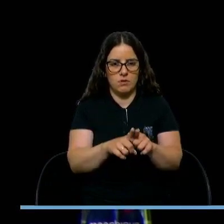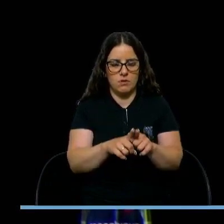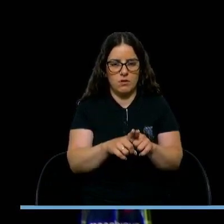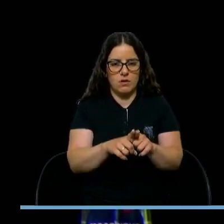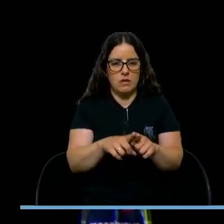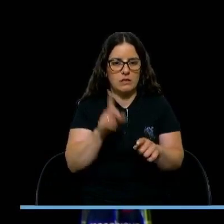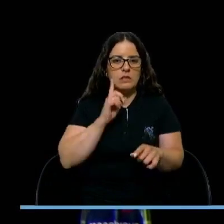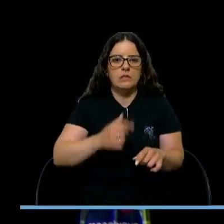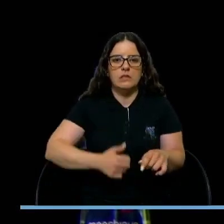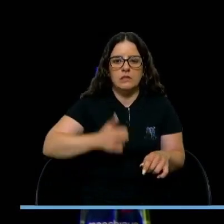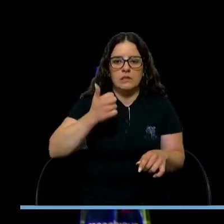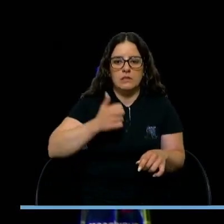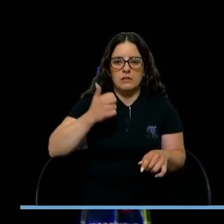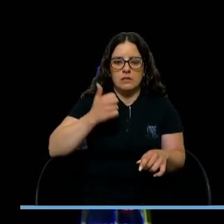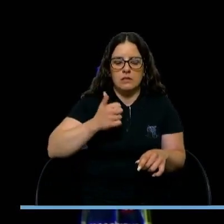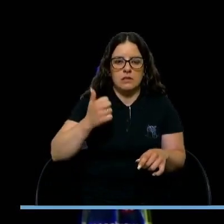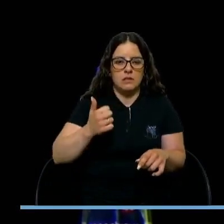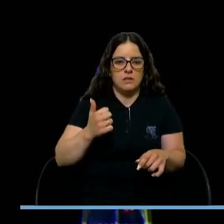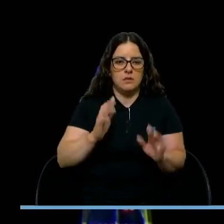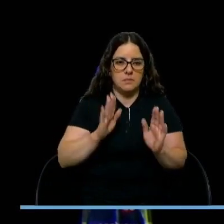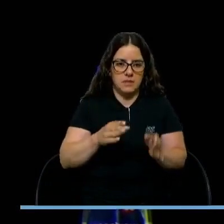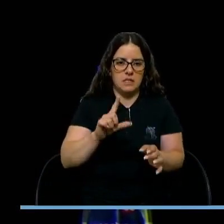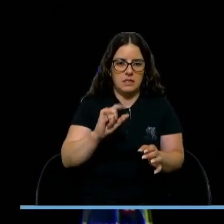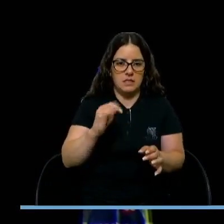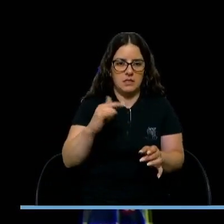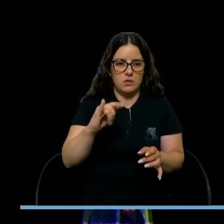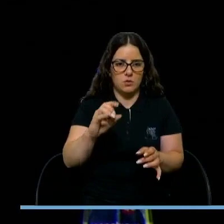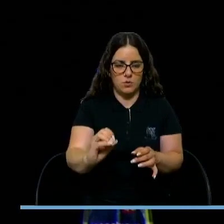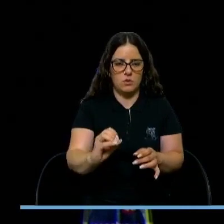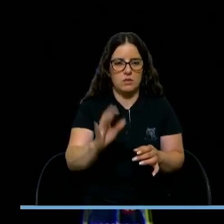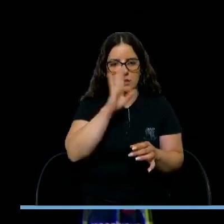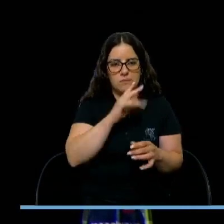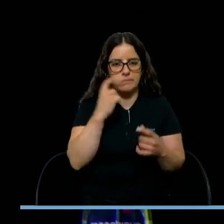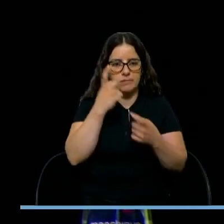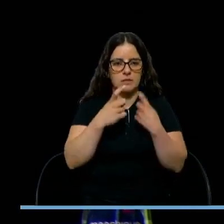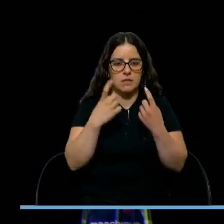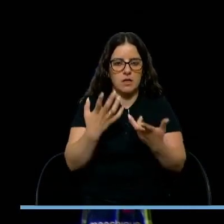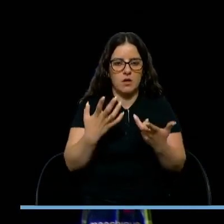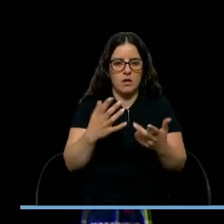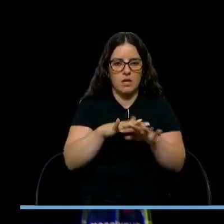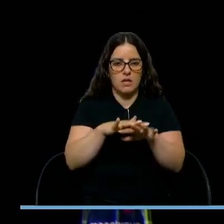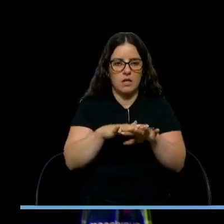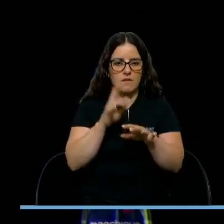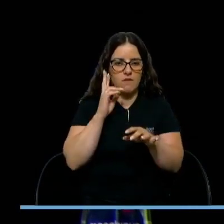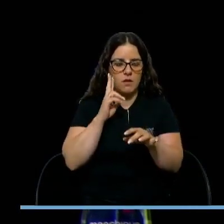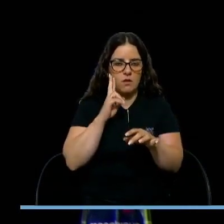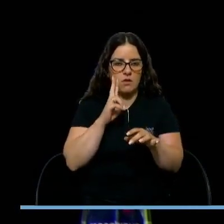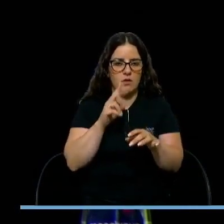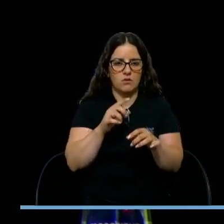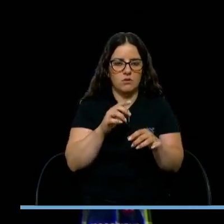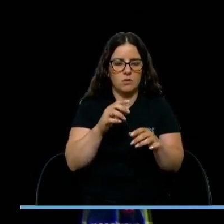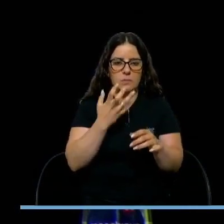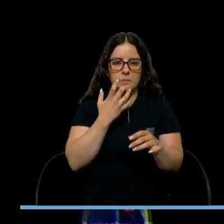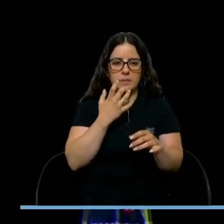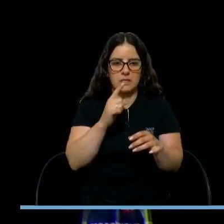as a critical mineral. And if we think about the value chain of lithium